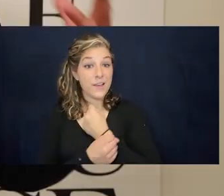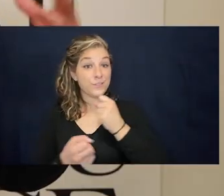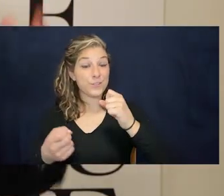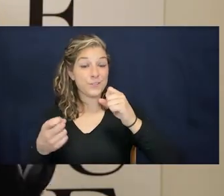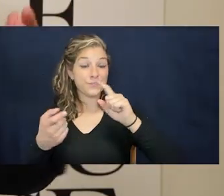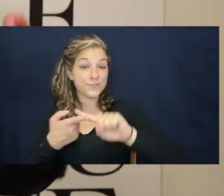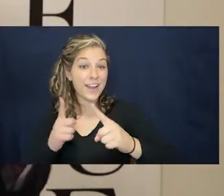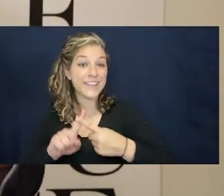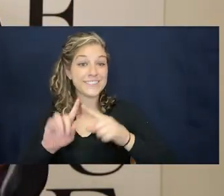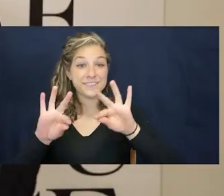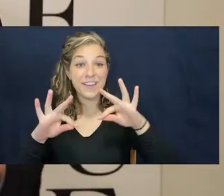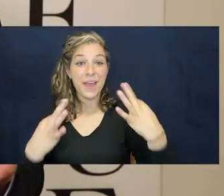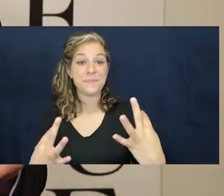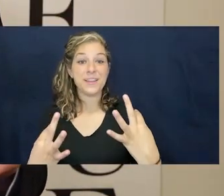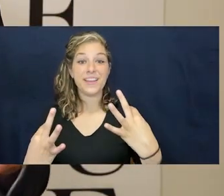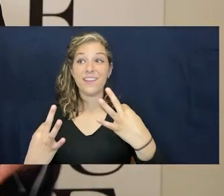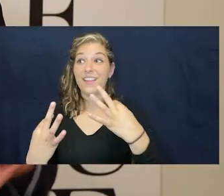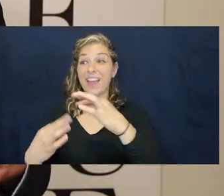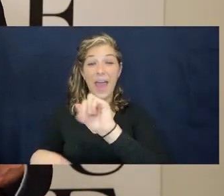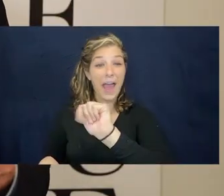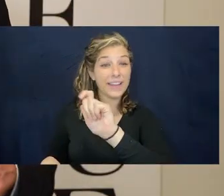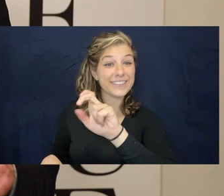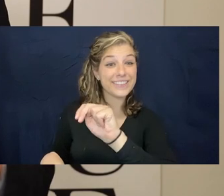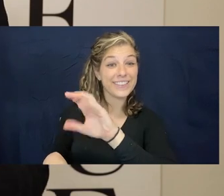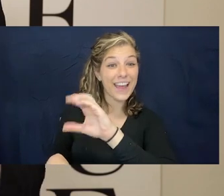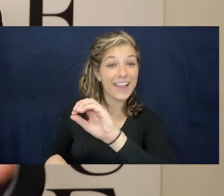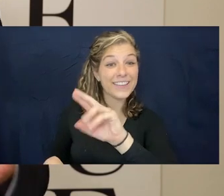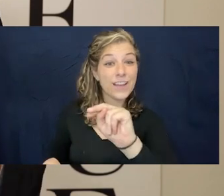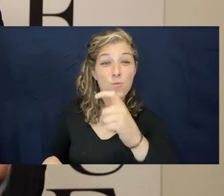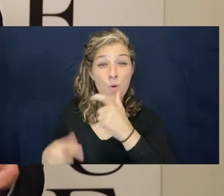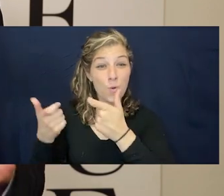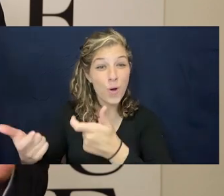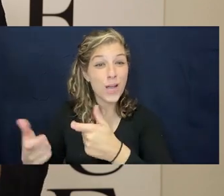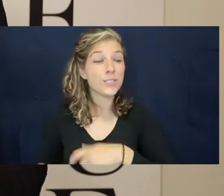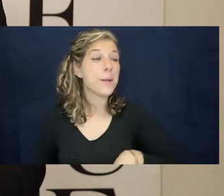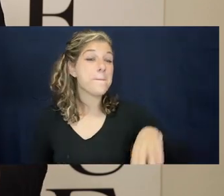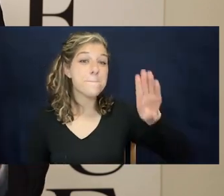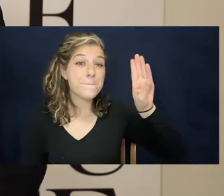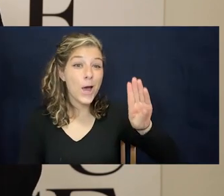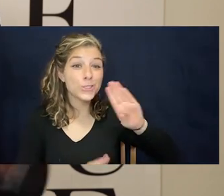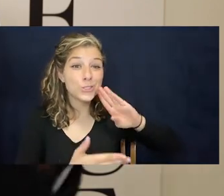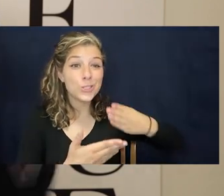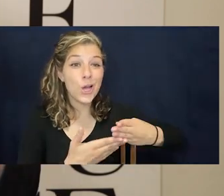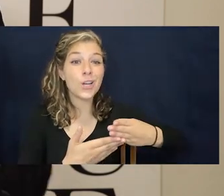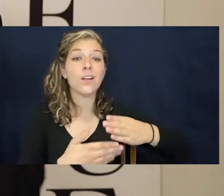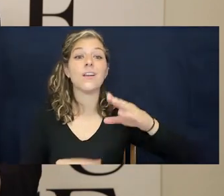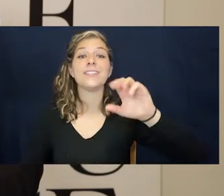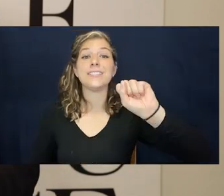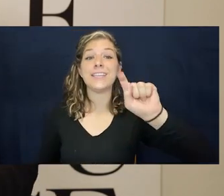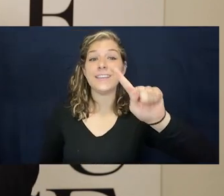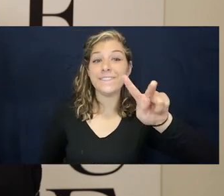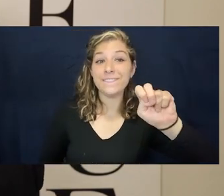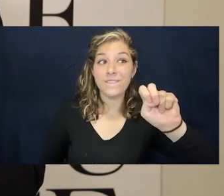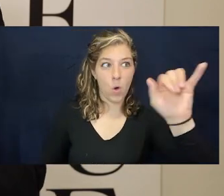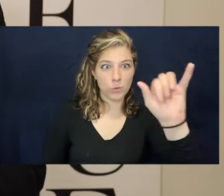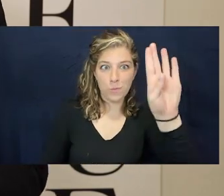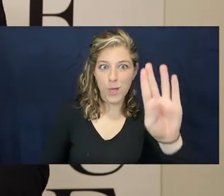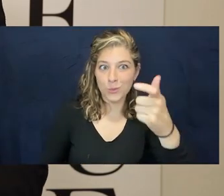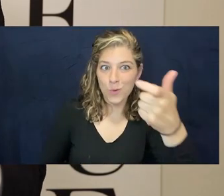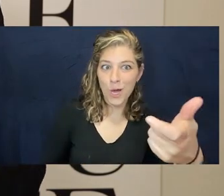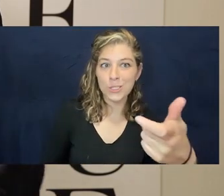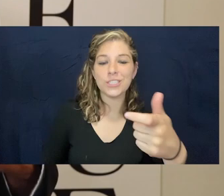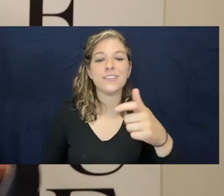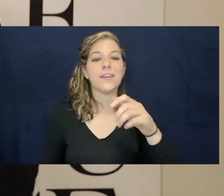Sending love to our friends and families that are hosting watch parties like Allison Jack in Connecticut, Betsy Myers and her daughter Maddie in